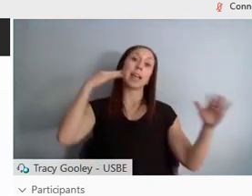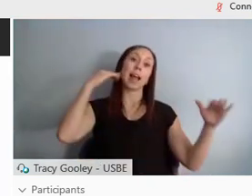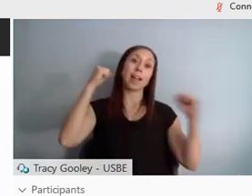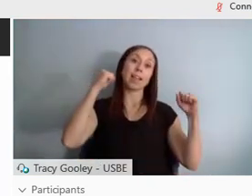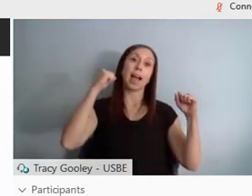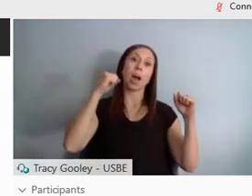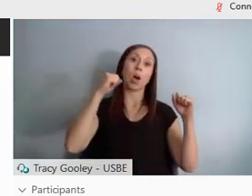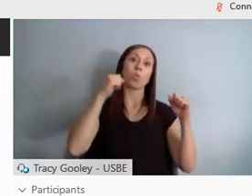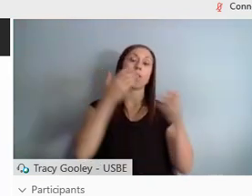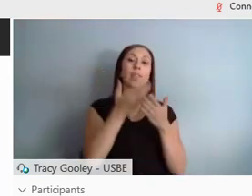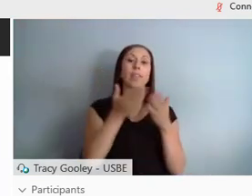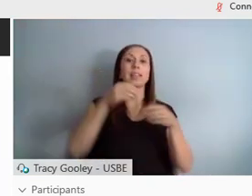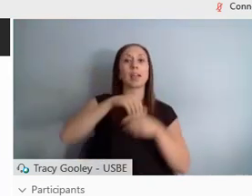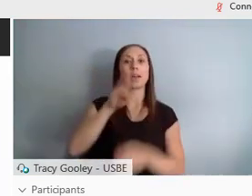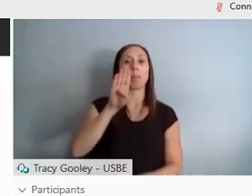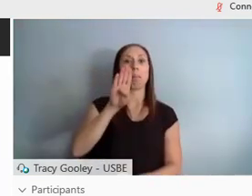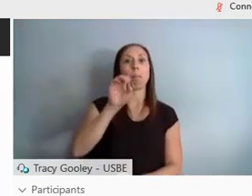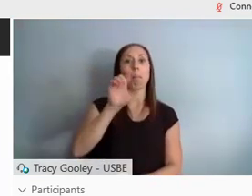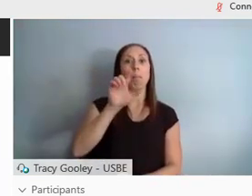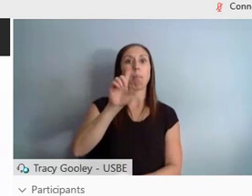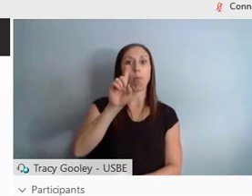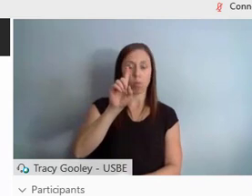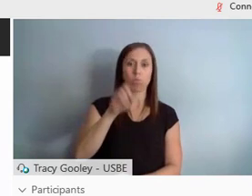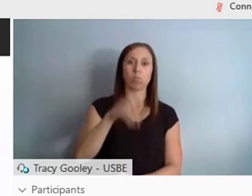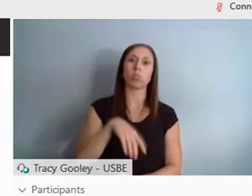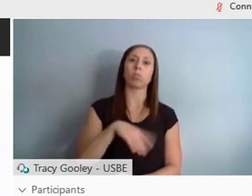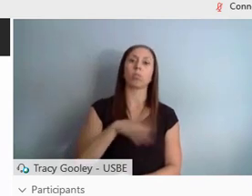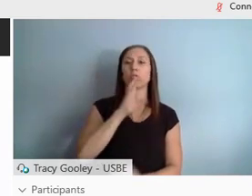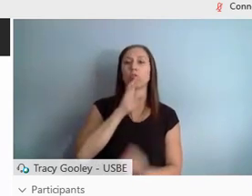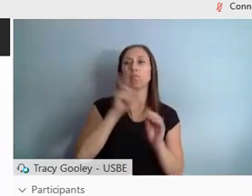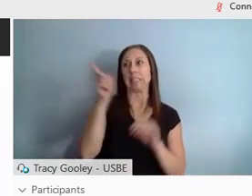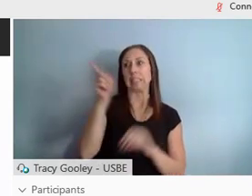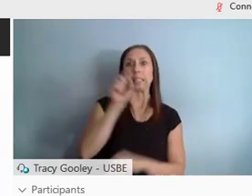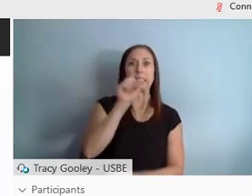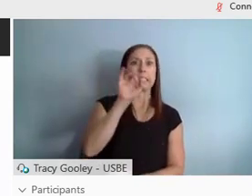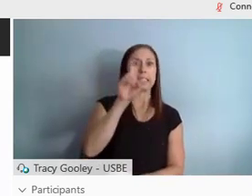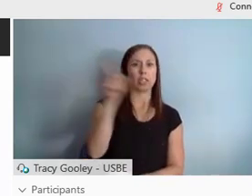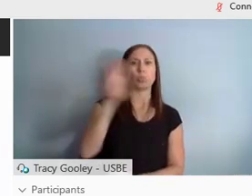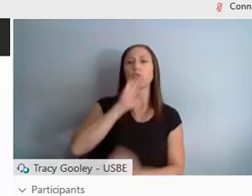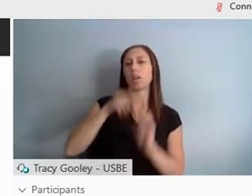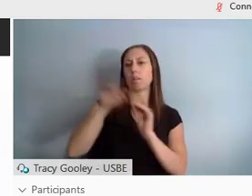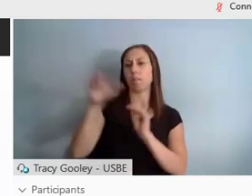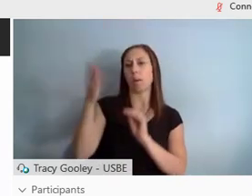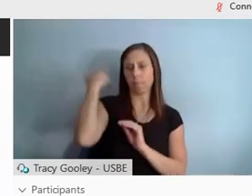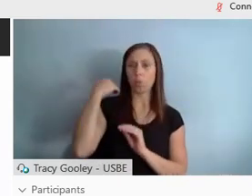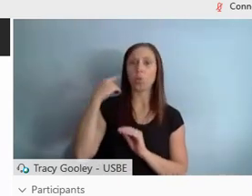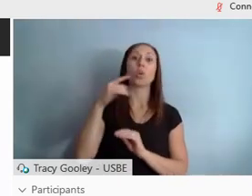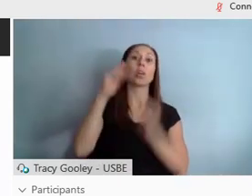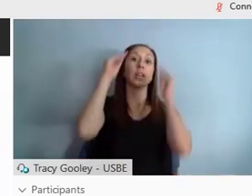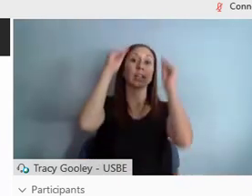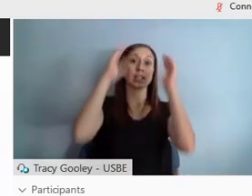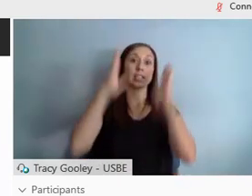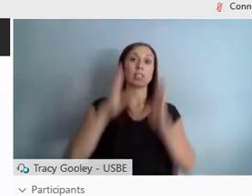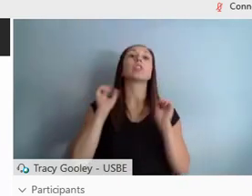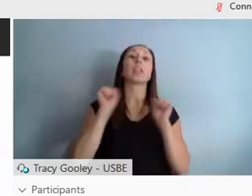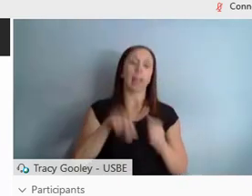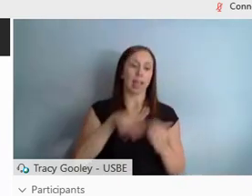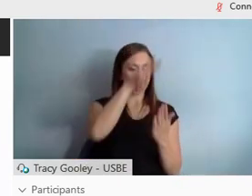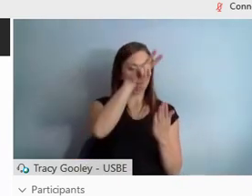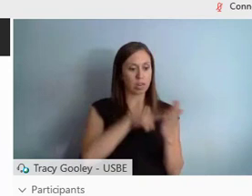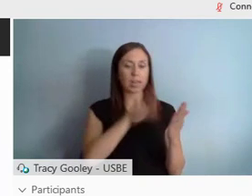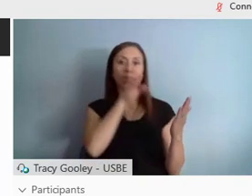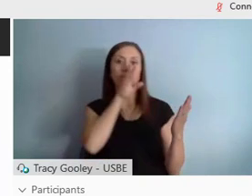in bold. So again, this is the script that Sid was referring to earlier, that the teachers are allowed to read out